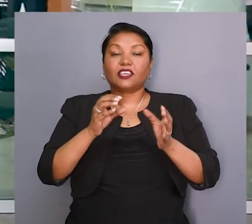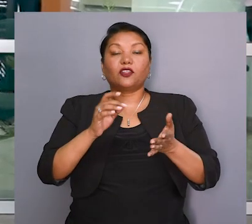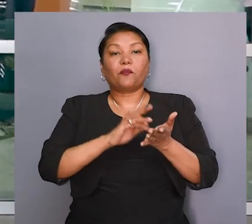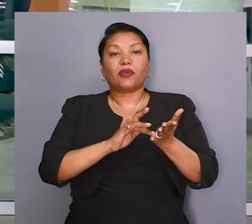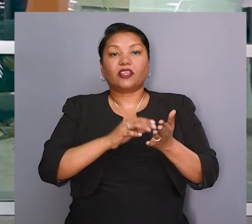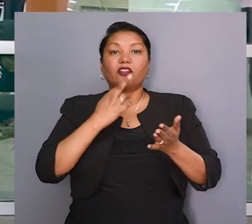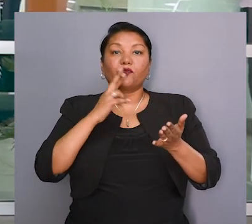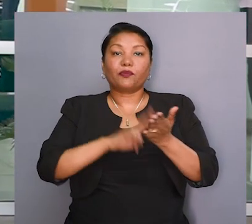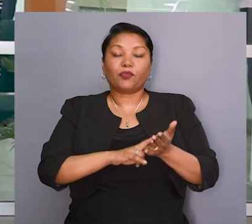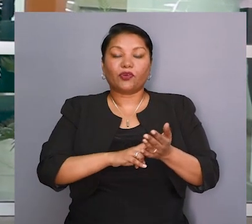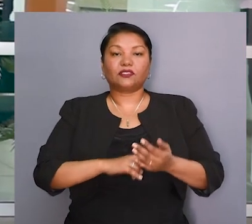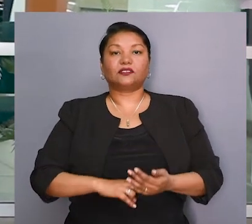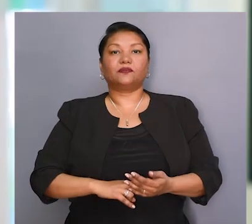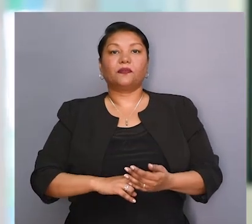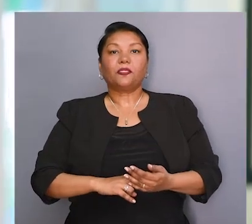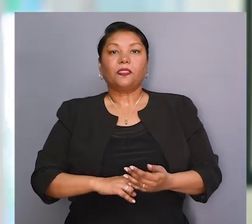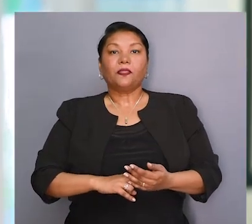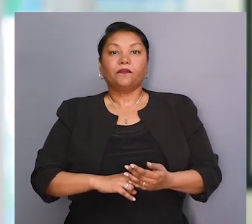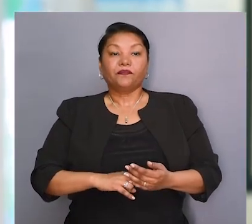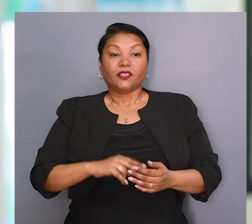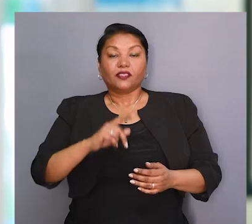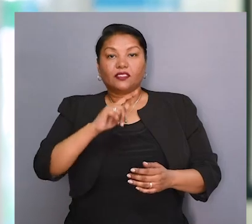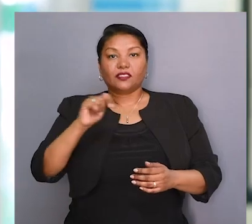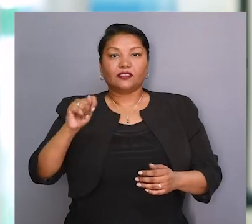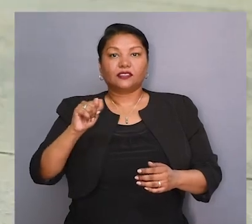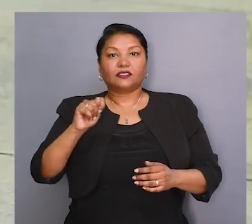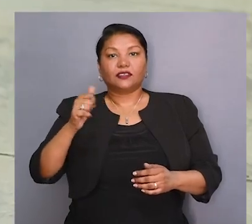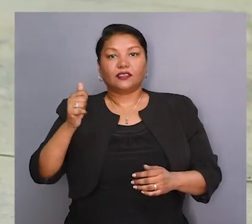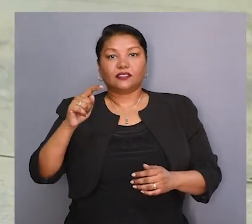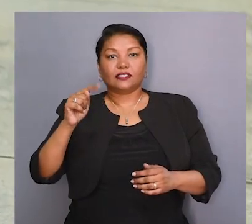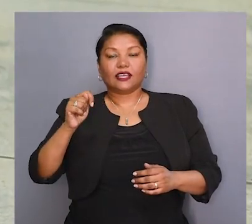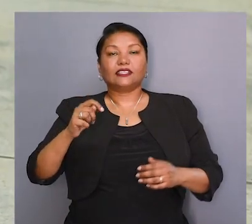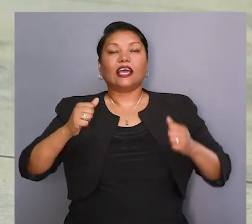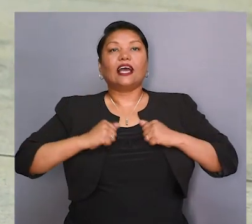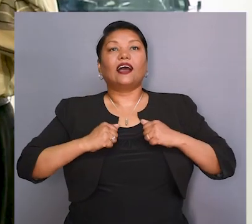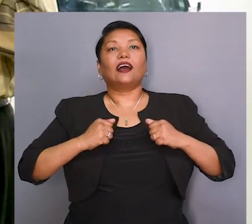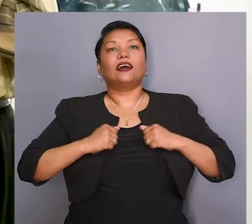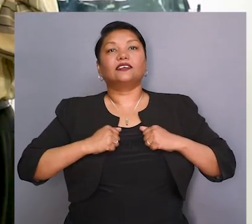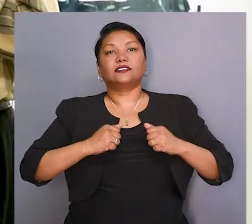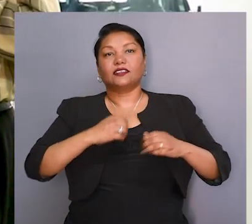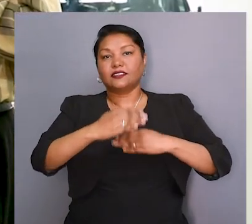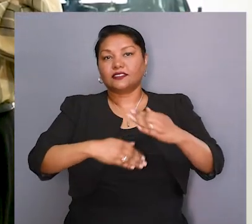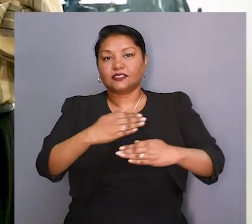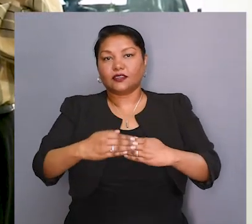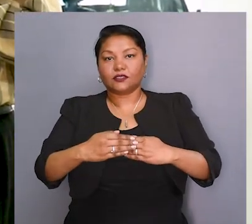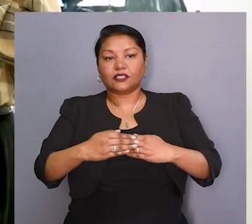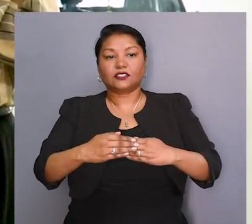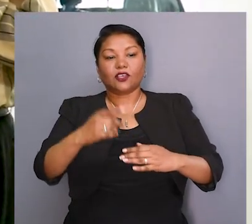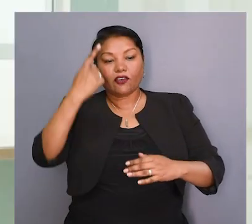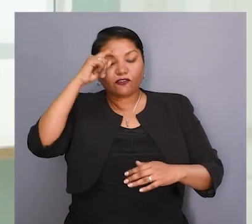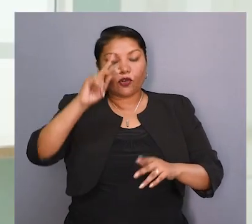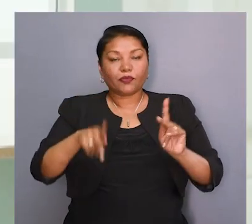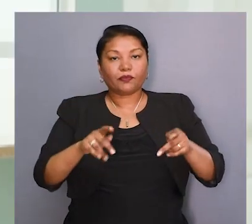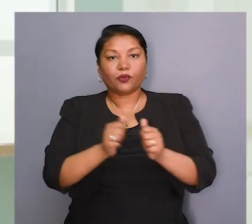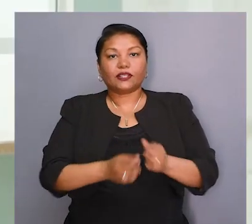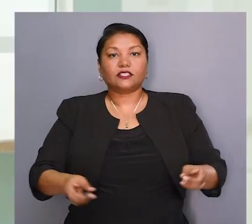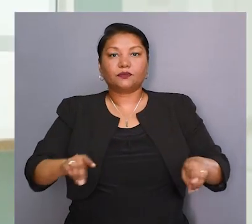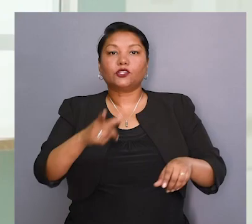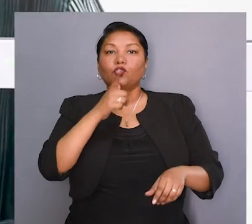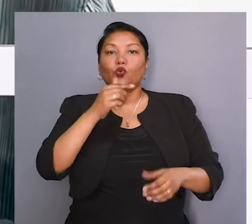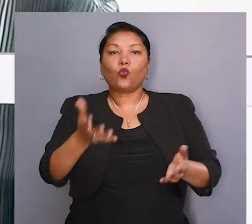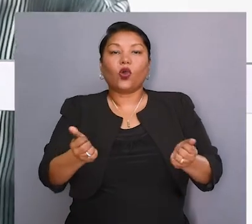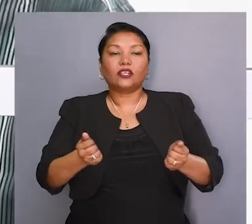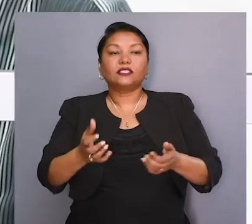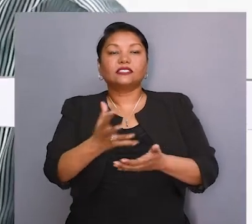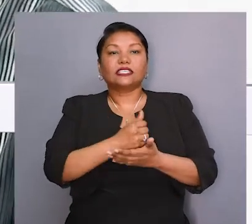The authority has developed several standardized steps to provide simplicity and clarity to each PwD interested in receiving